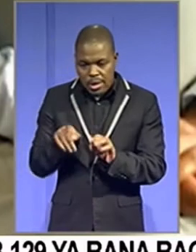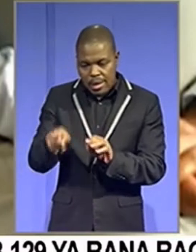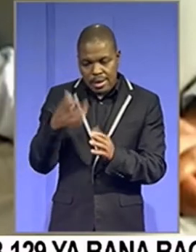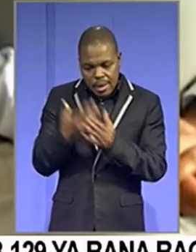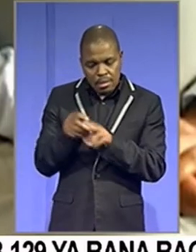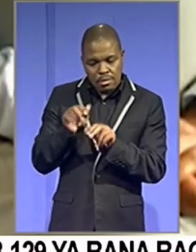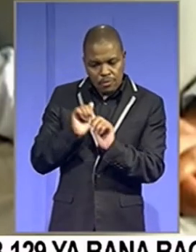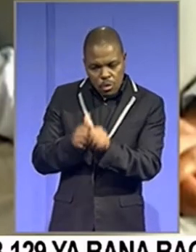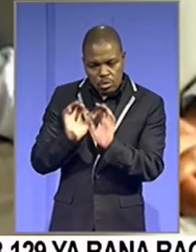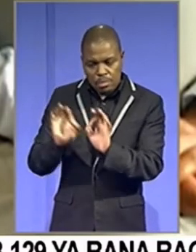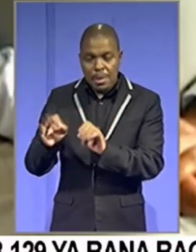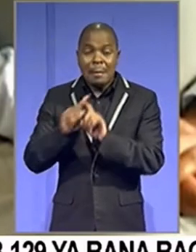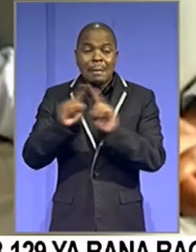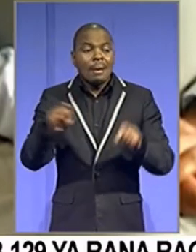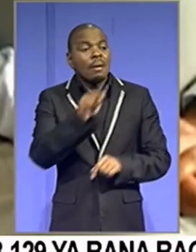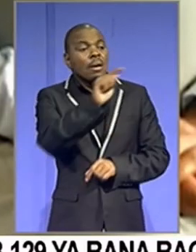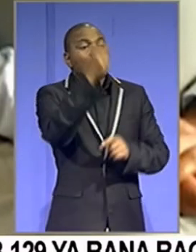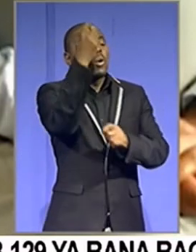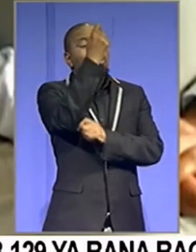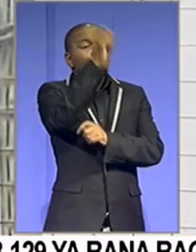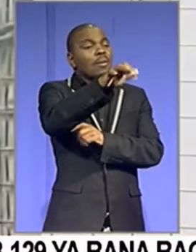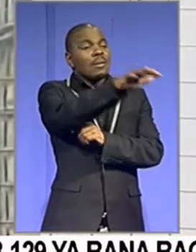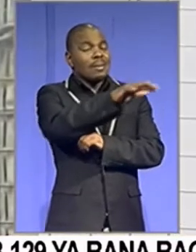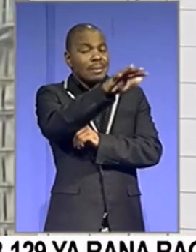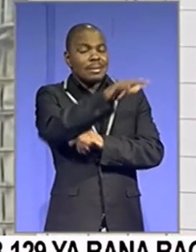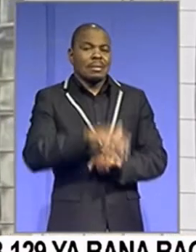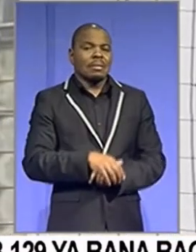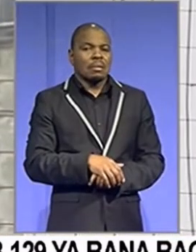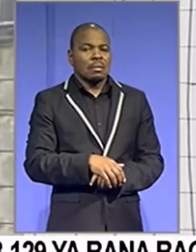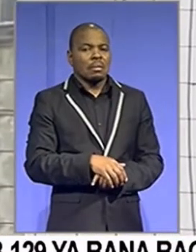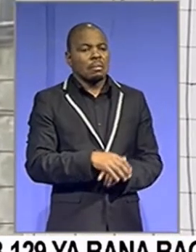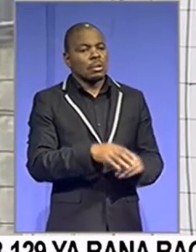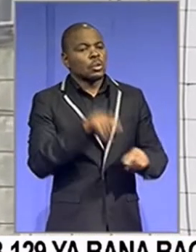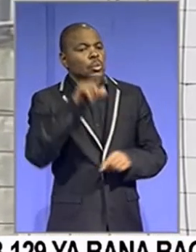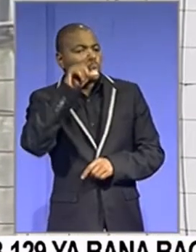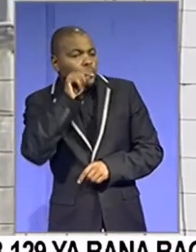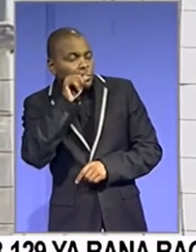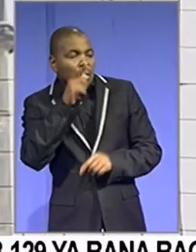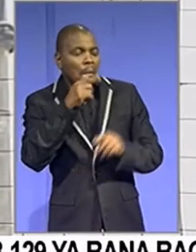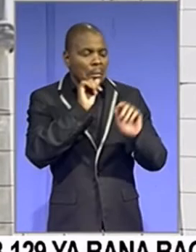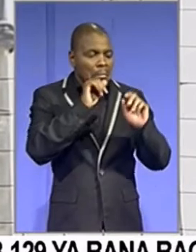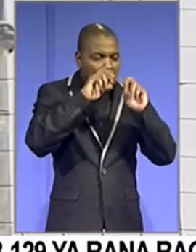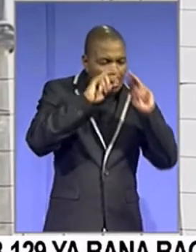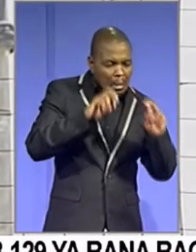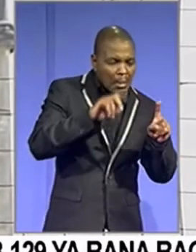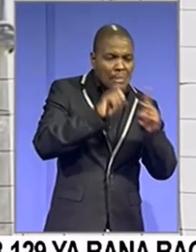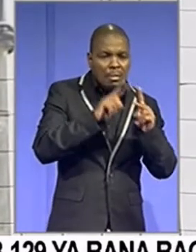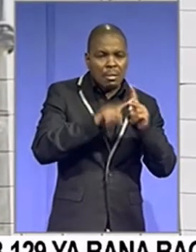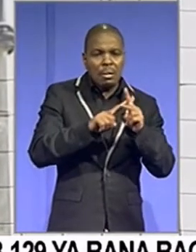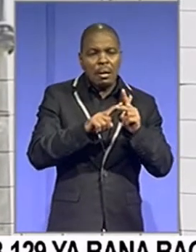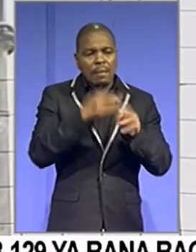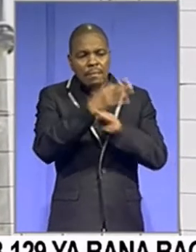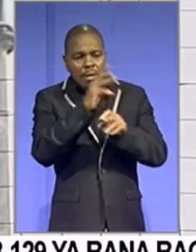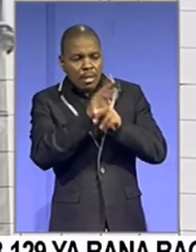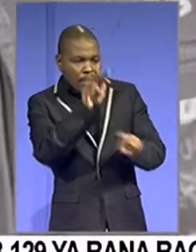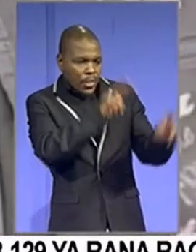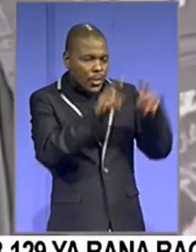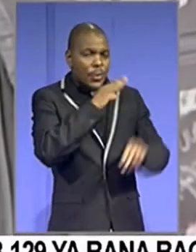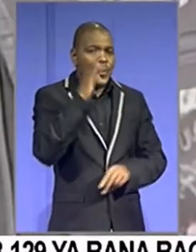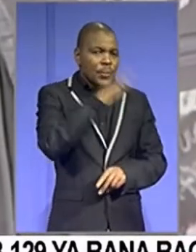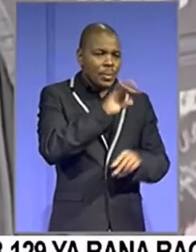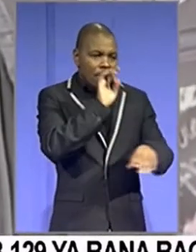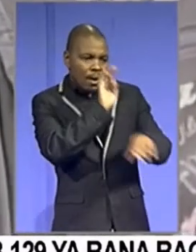supervision. Mara bana ba ko magaeng ga ba latelela Twitter e basna supervision le